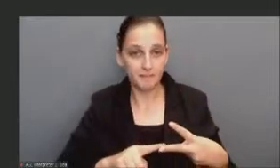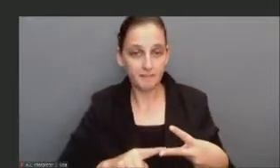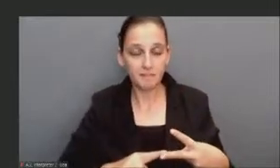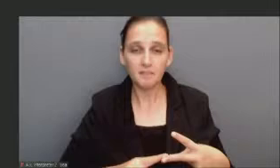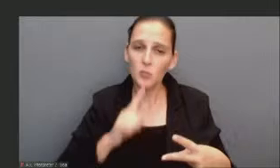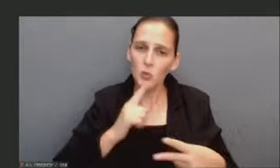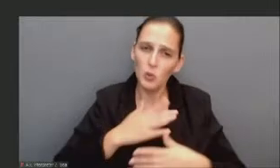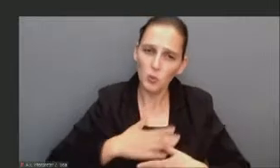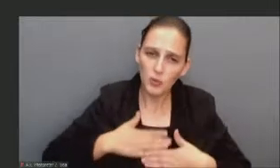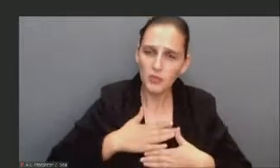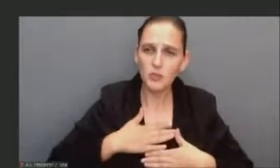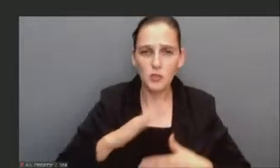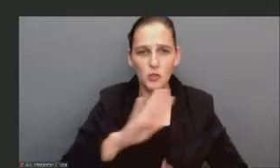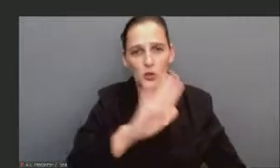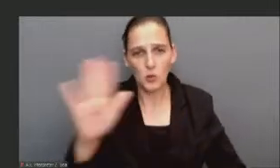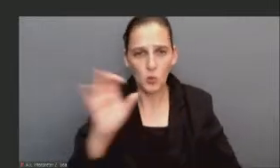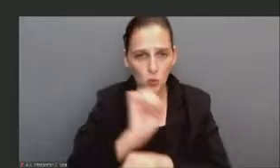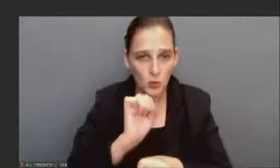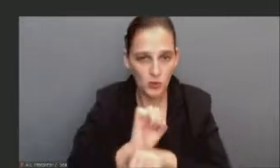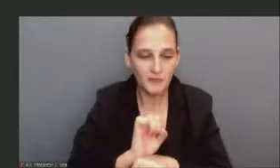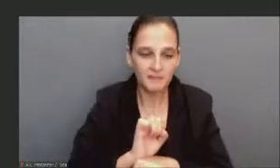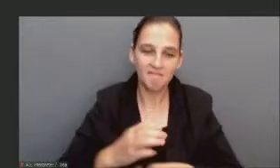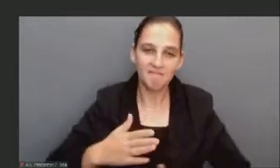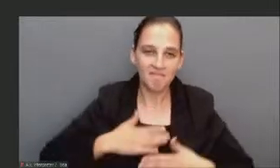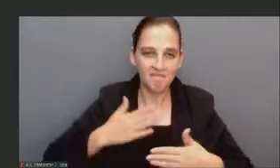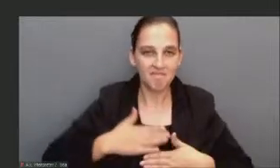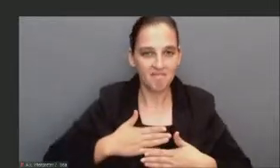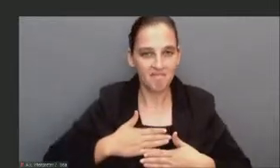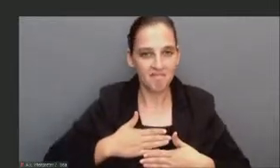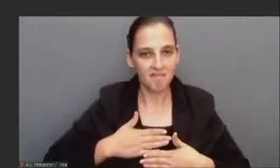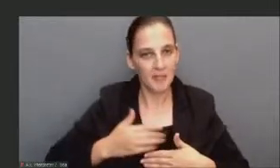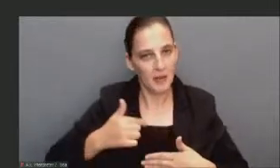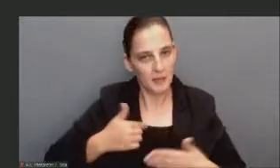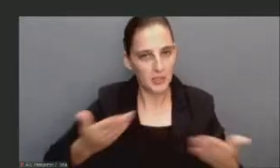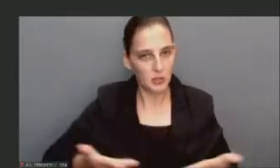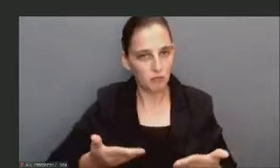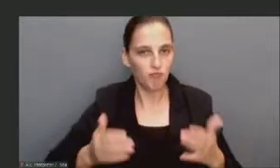the work you're doing. I'm very glad to have this opportunity to speak.